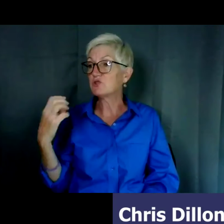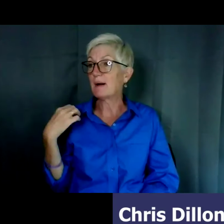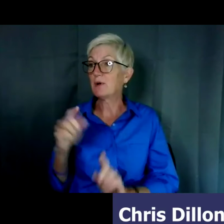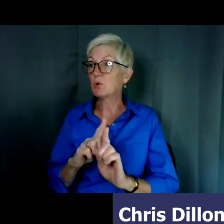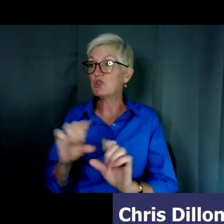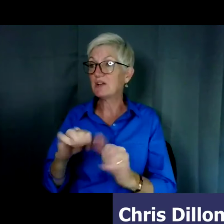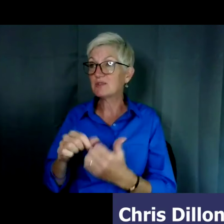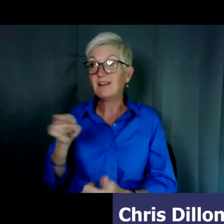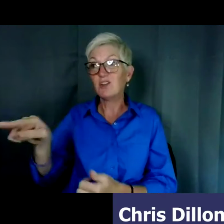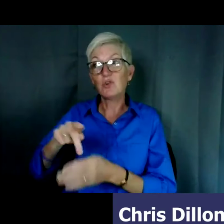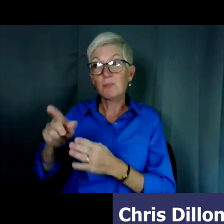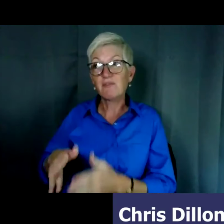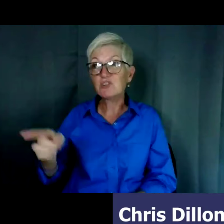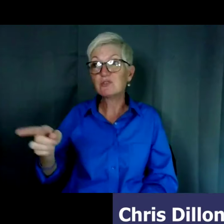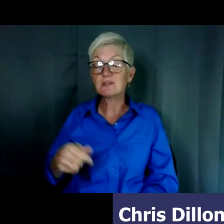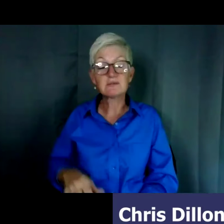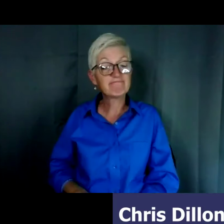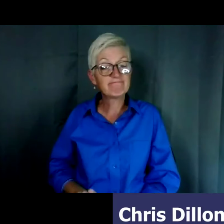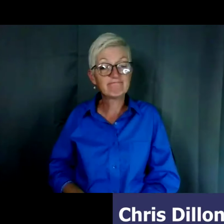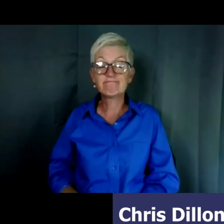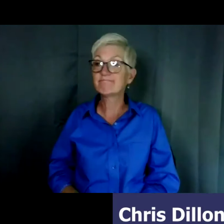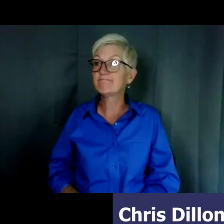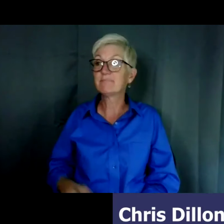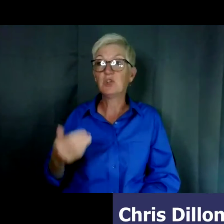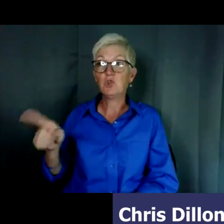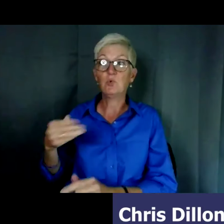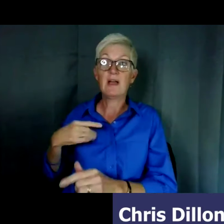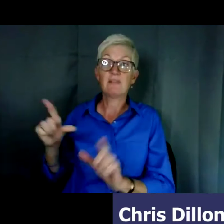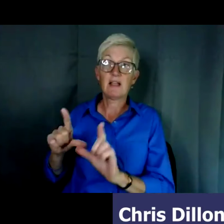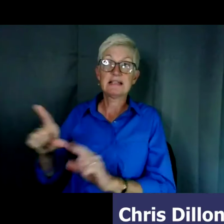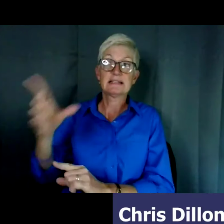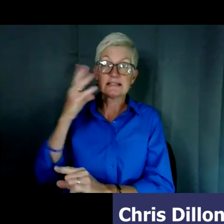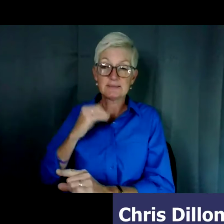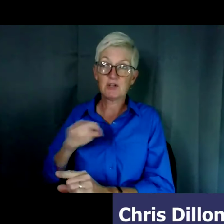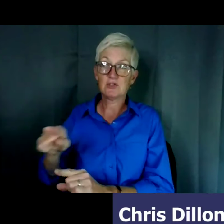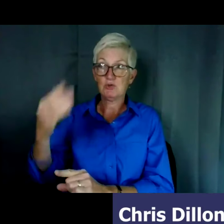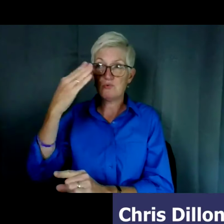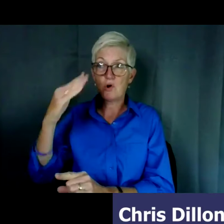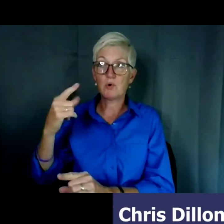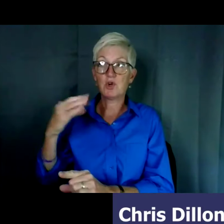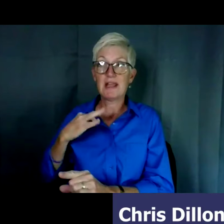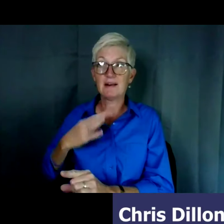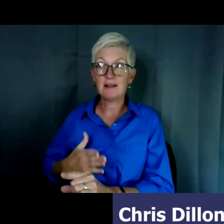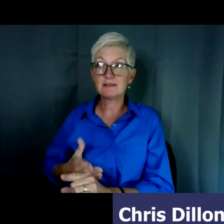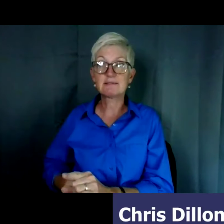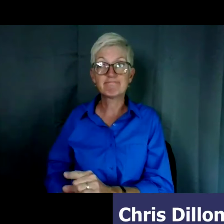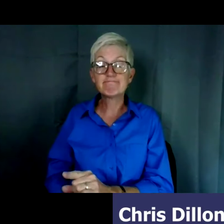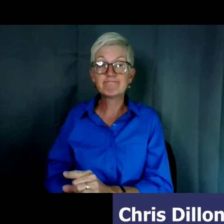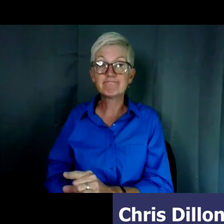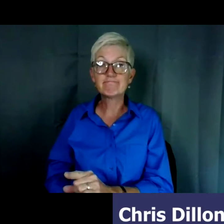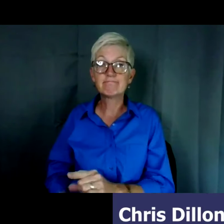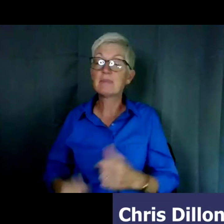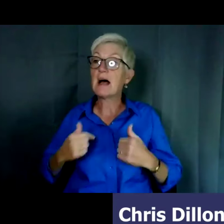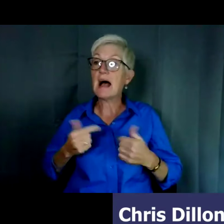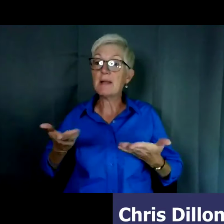you guys are the professionals. You guys have the licenses. You have the experience. You know your candidates far better than I will. I'm just